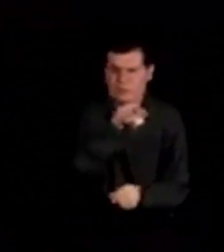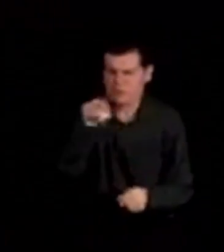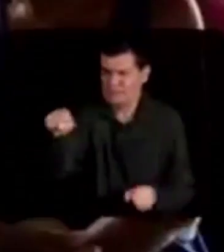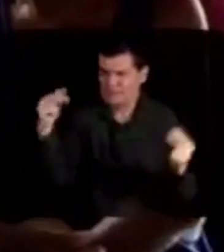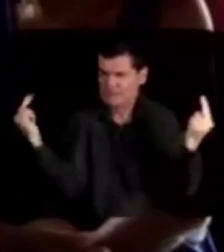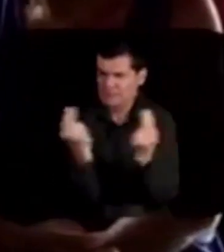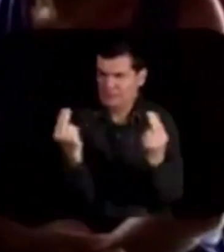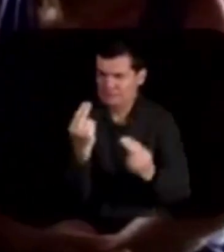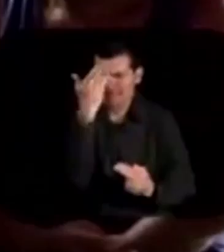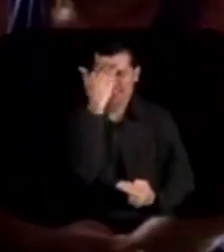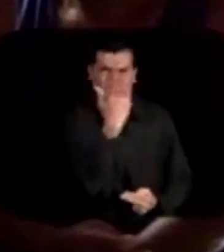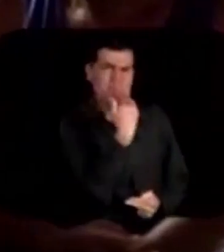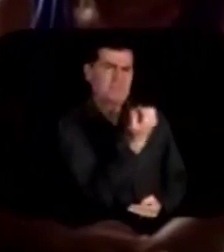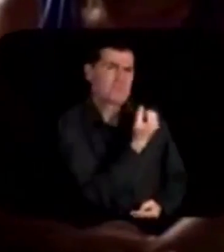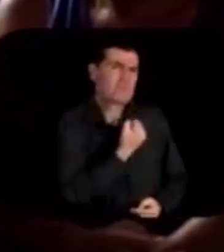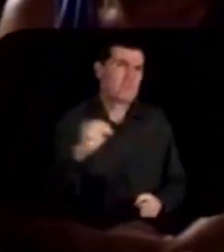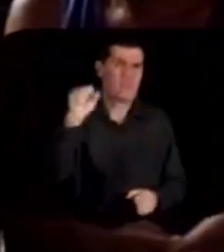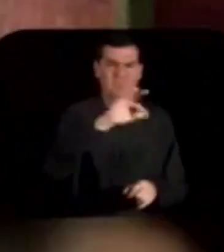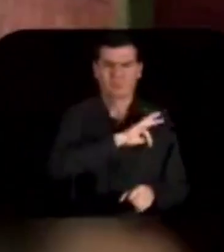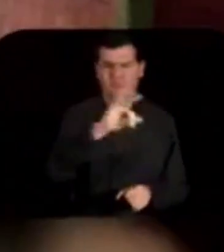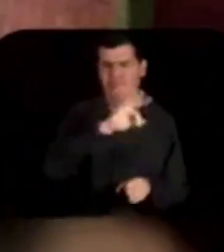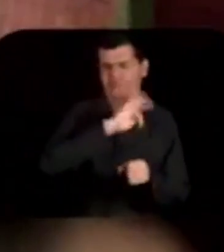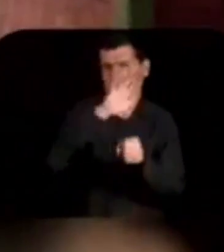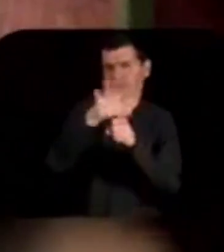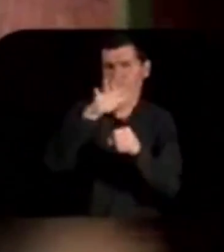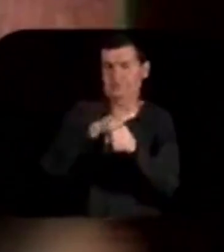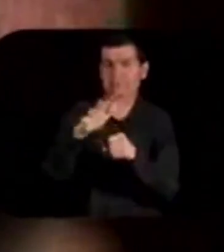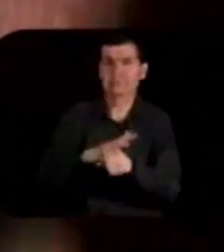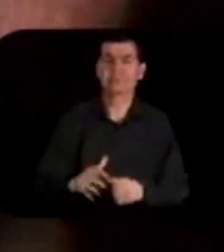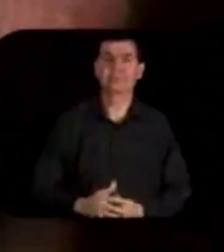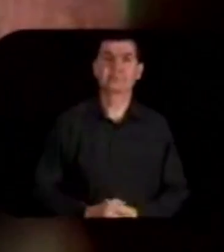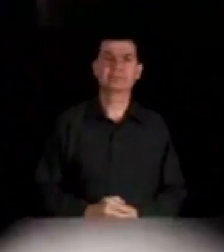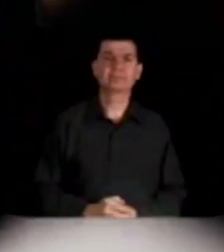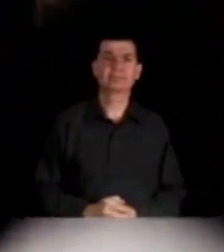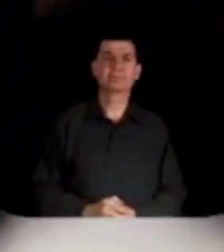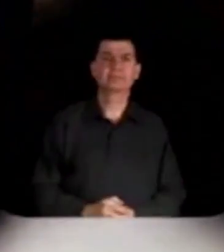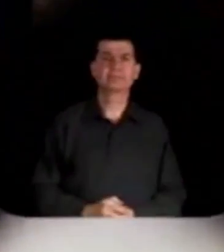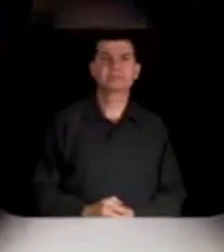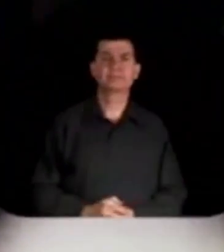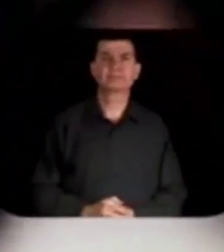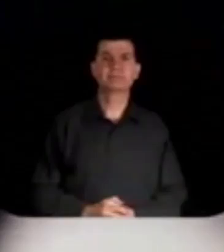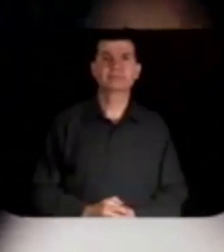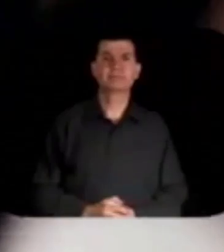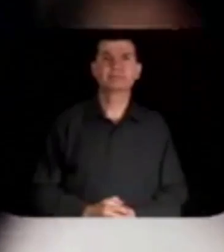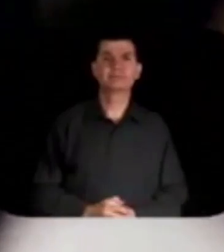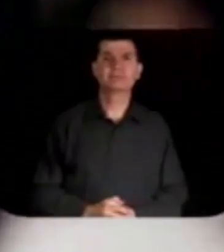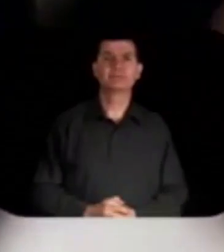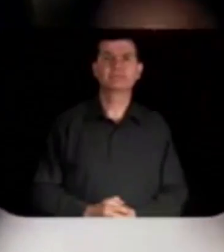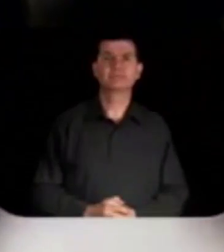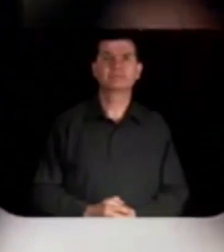all their needs, abilities, and possibilities.